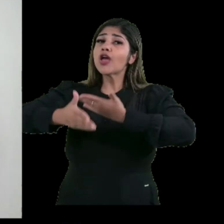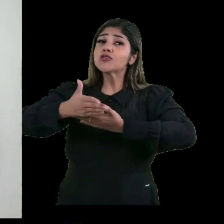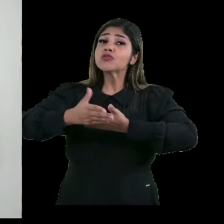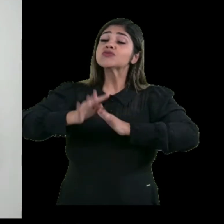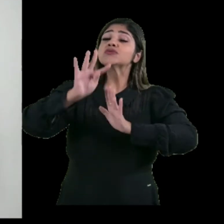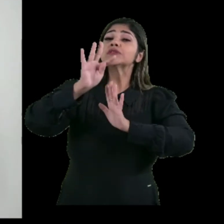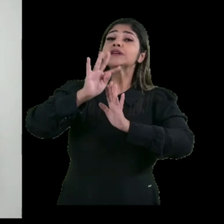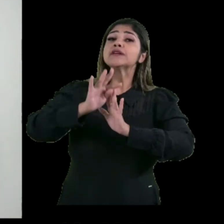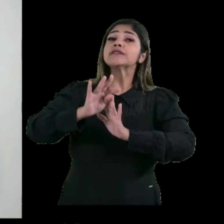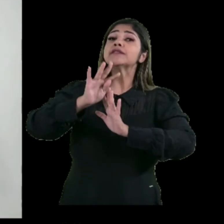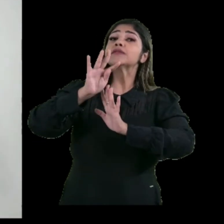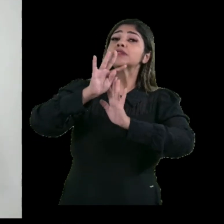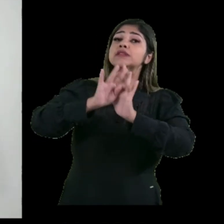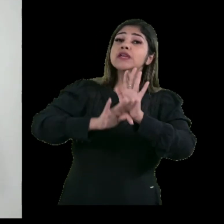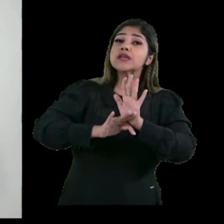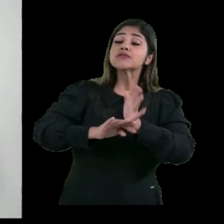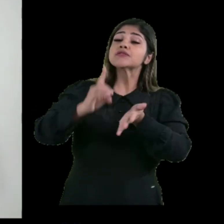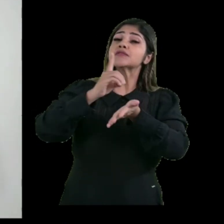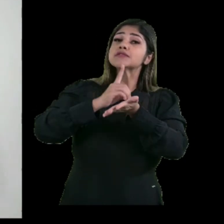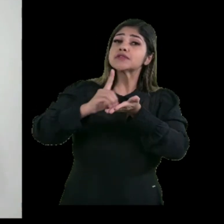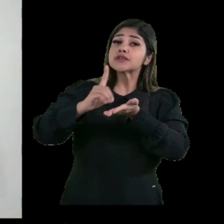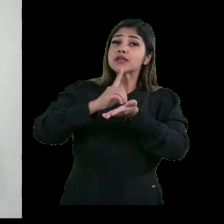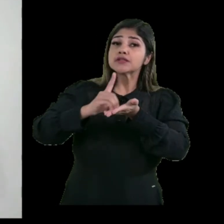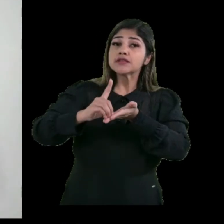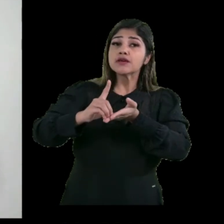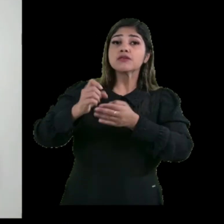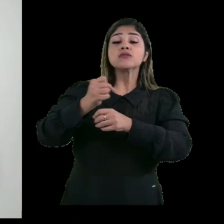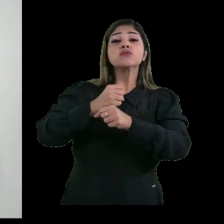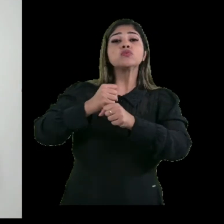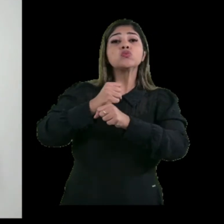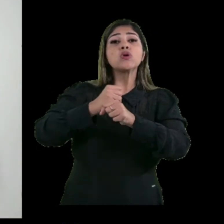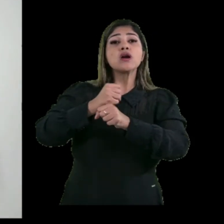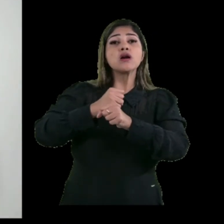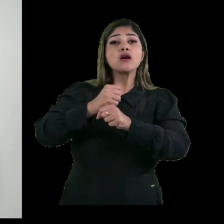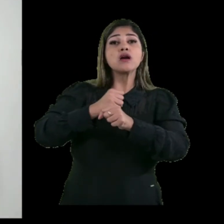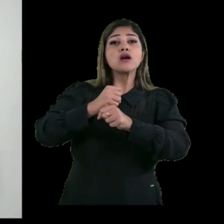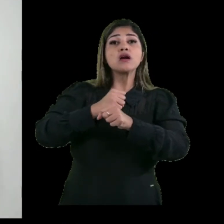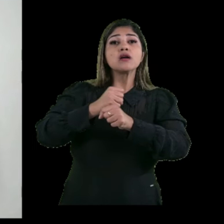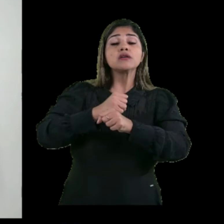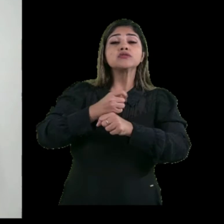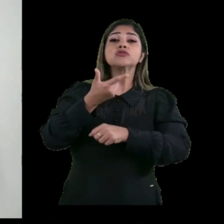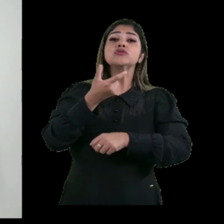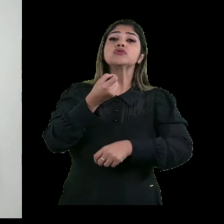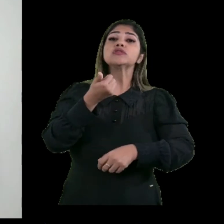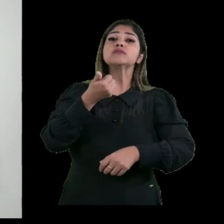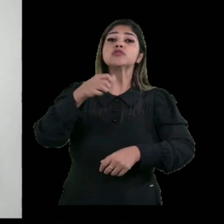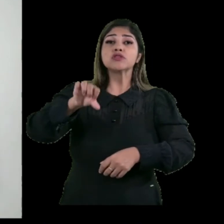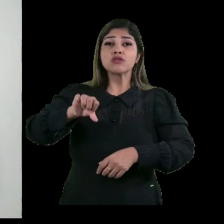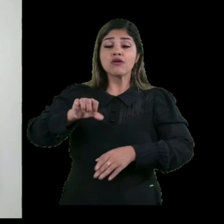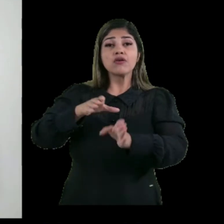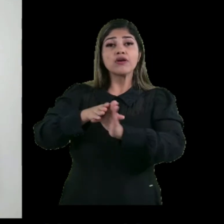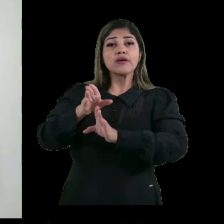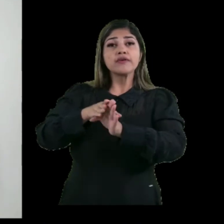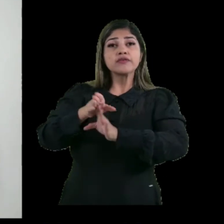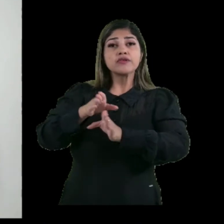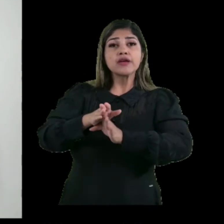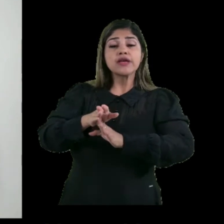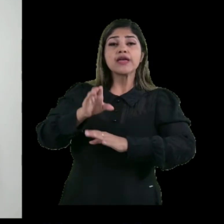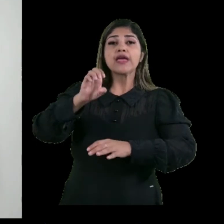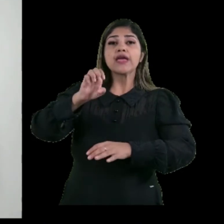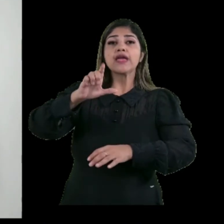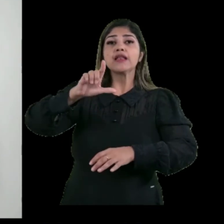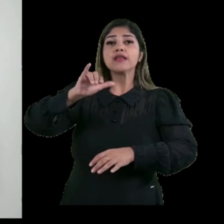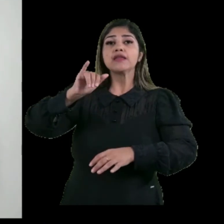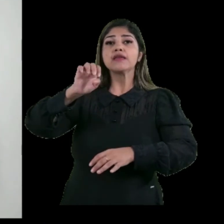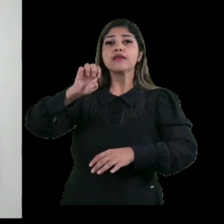that I presented in 2019, guided by Professor Nelson Ribeiro Salles, which cares for a proposal